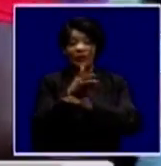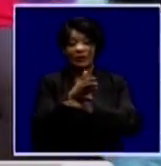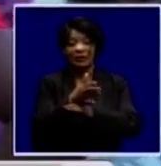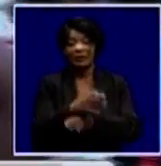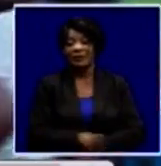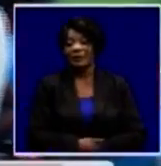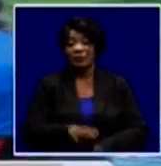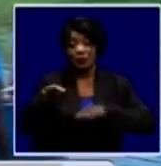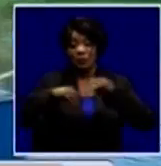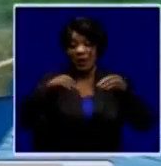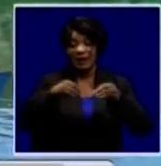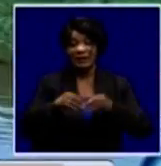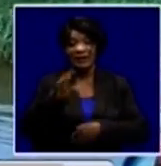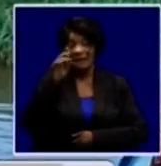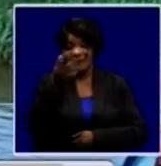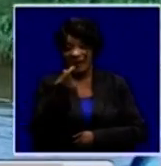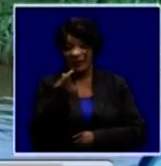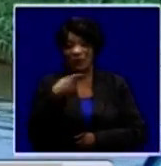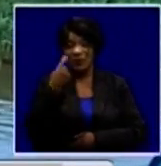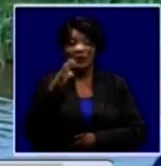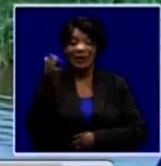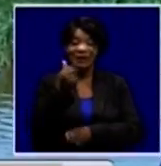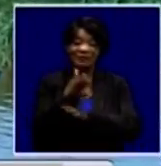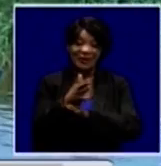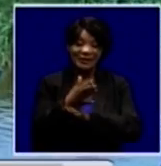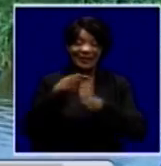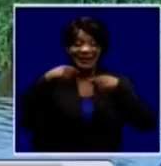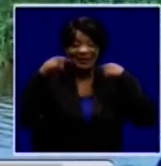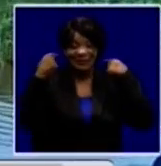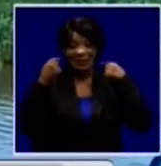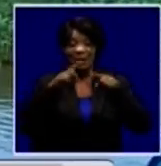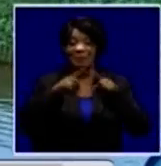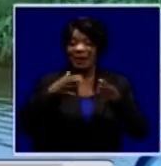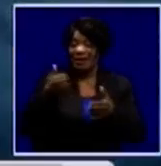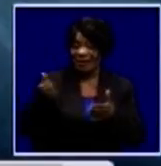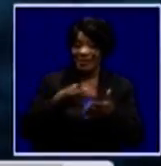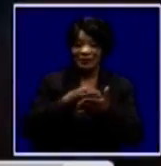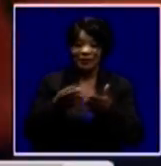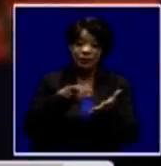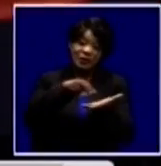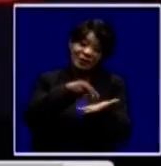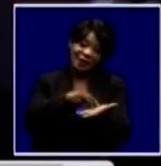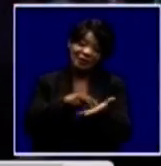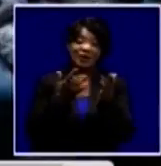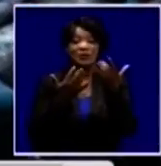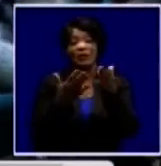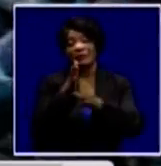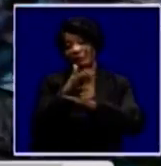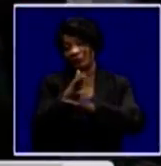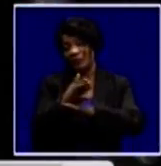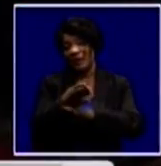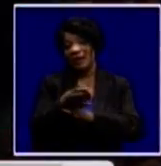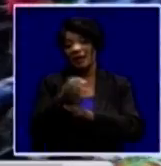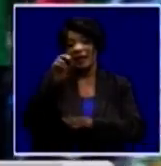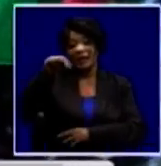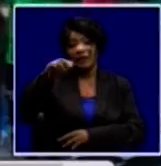Those that are quick come out smiling, while others stand by and wait for the next boat. Fish is the main business in